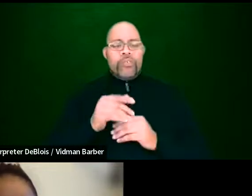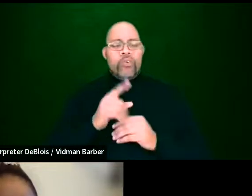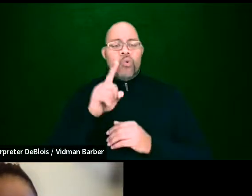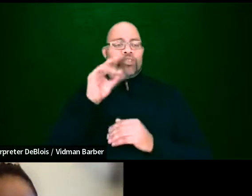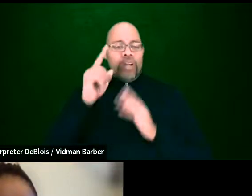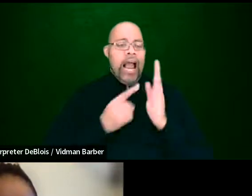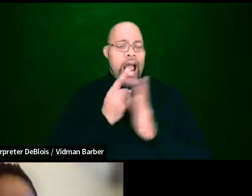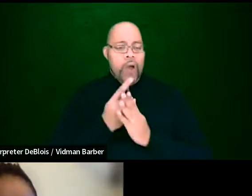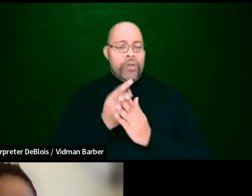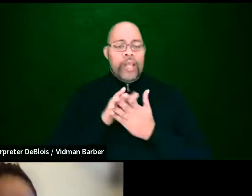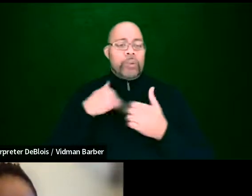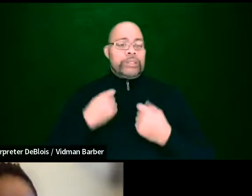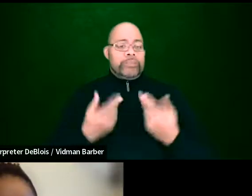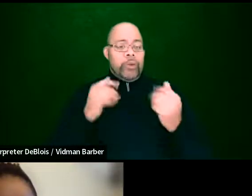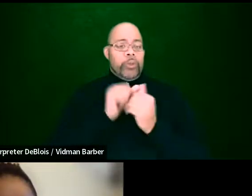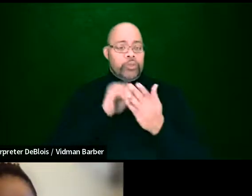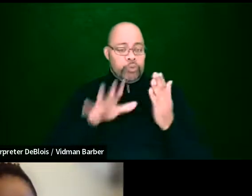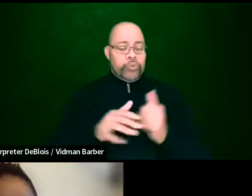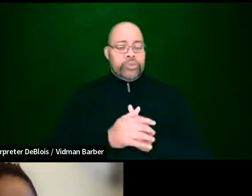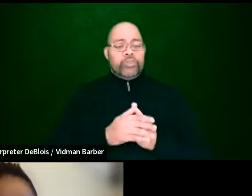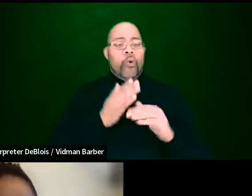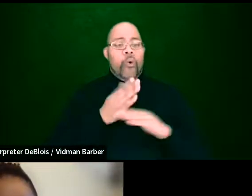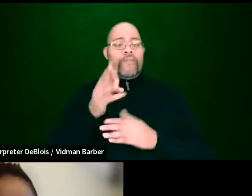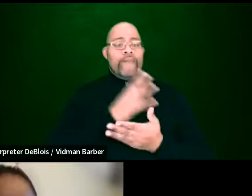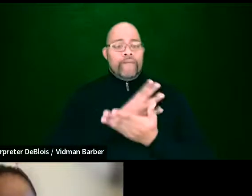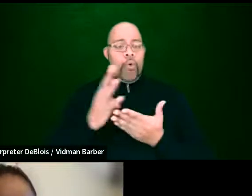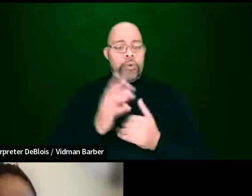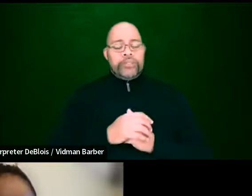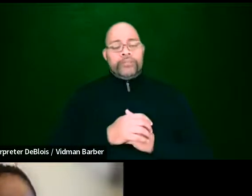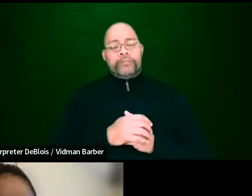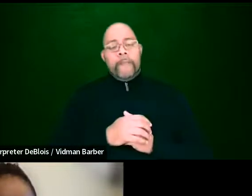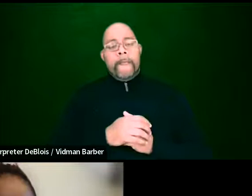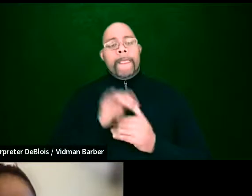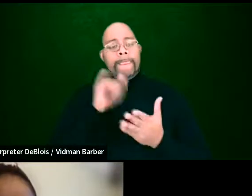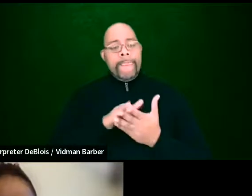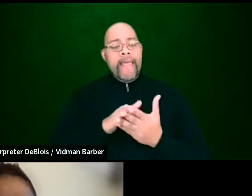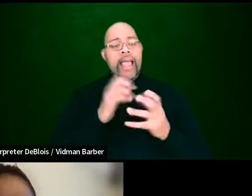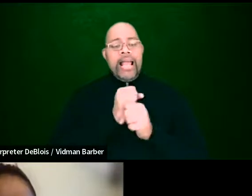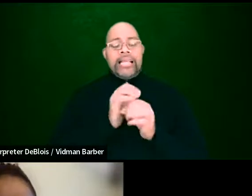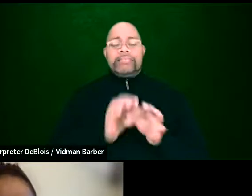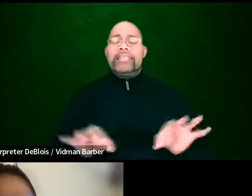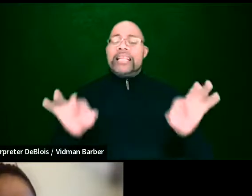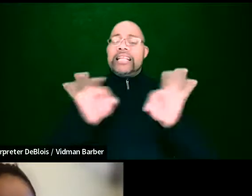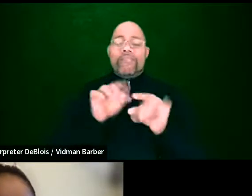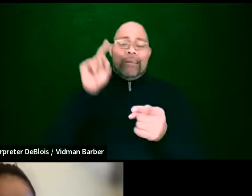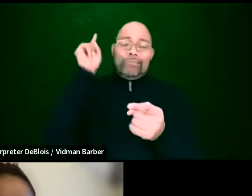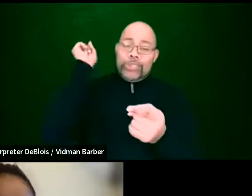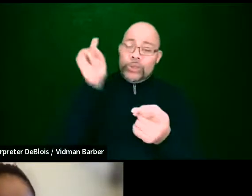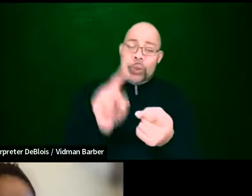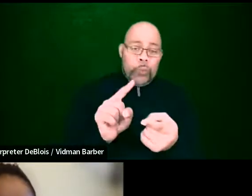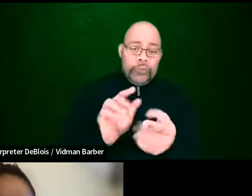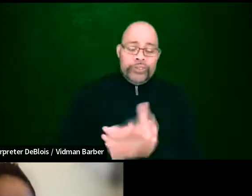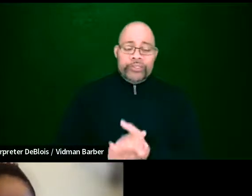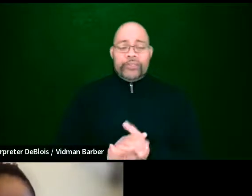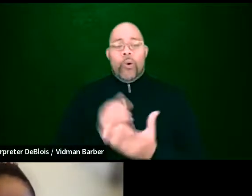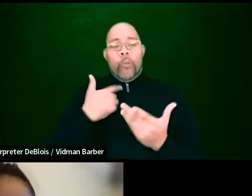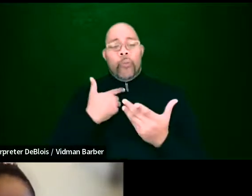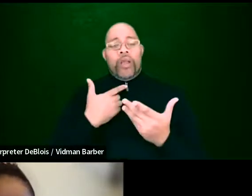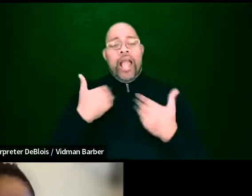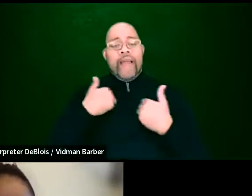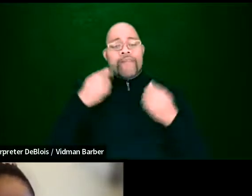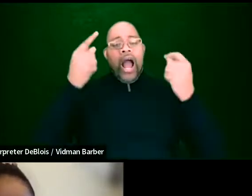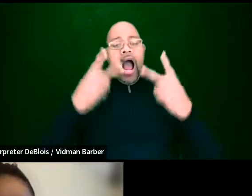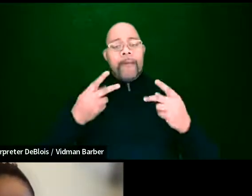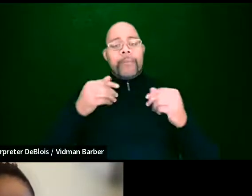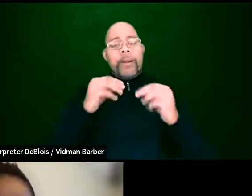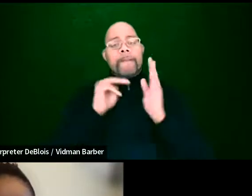100 hours that we would spend with the students over the 4 weeks. That got significantly cut down. So we ran a hybrid model